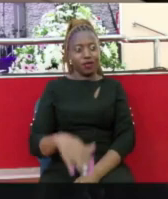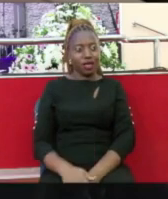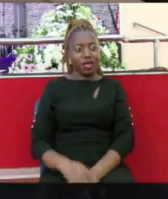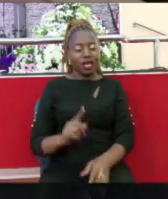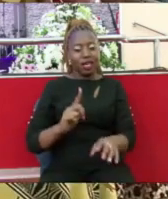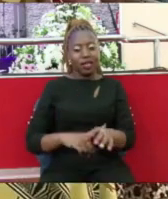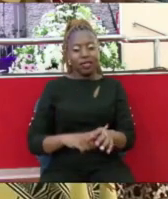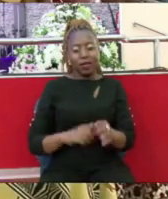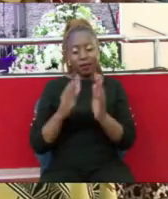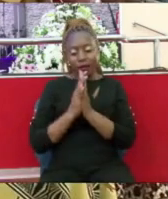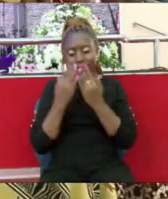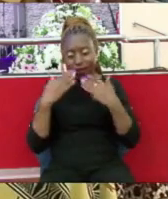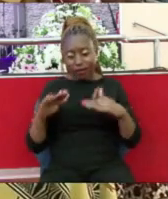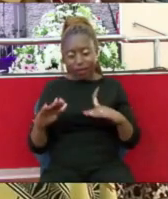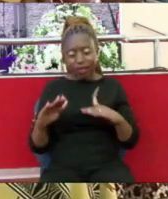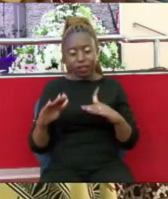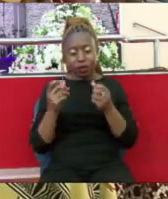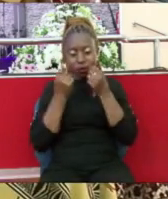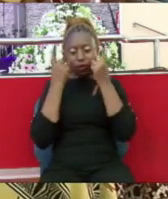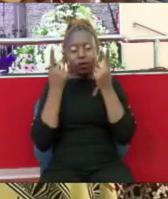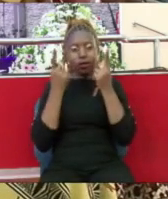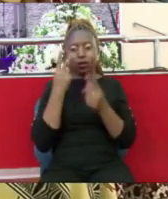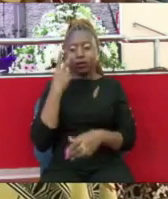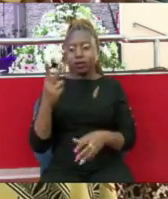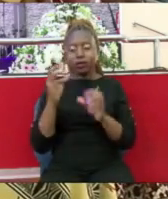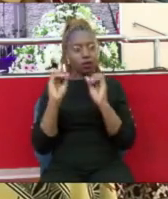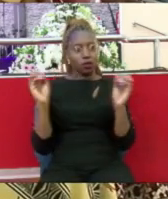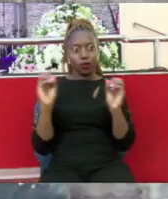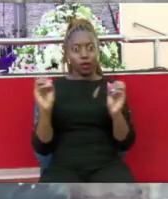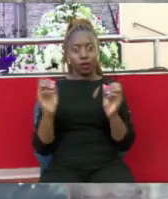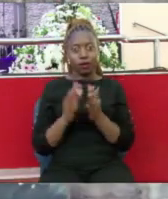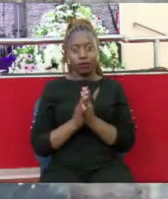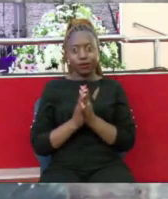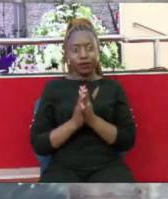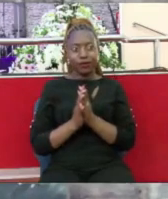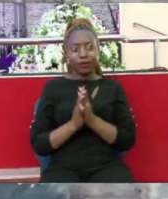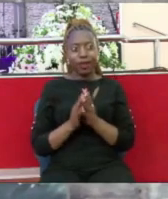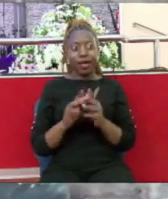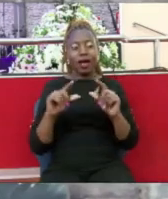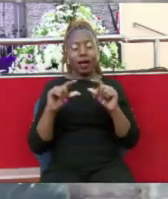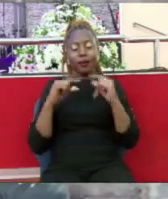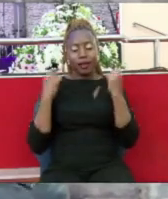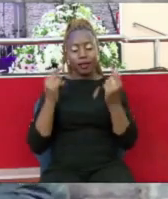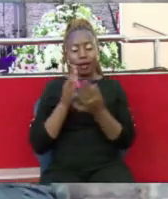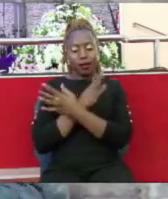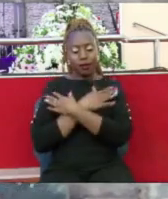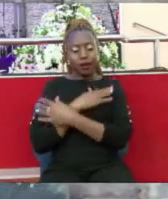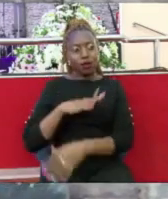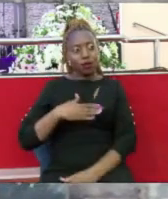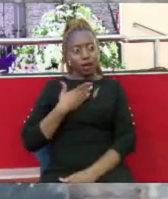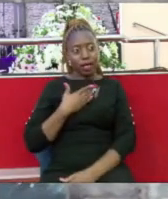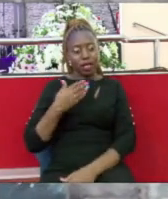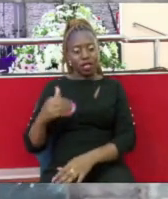you. Ukisema amina hutaona yeyote. A pastor friend of mine, mchungaji rafiki yangu, was conned by Nigerians.